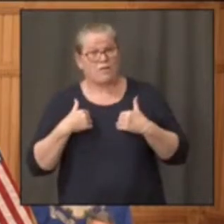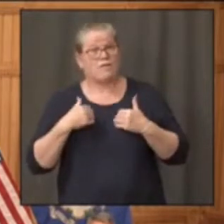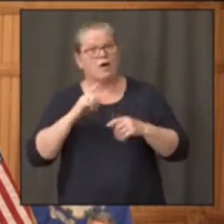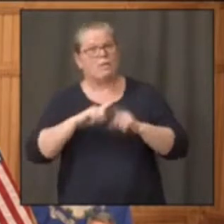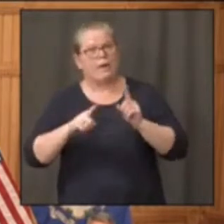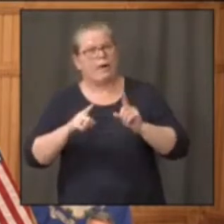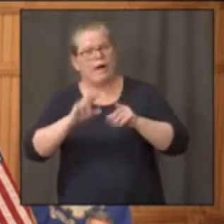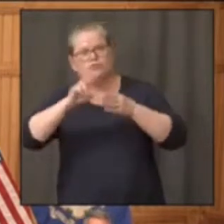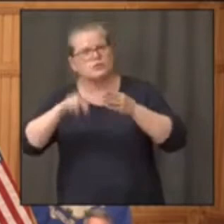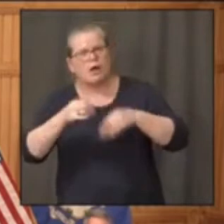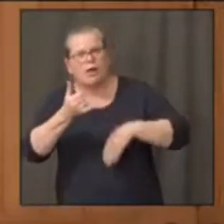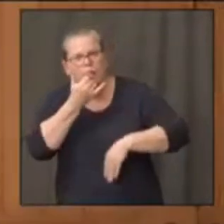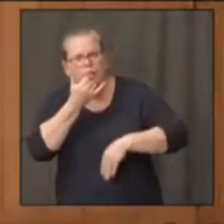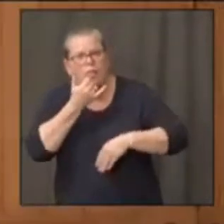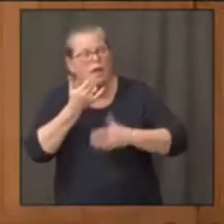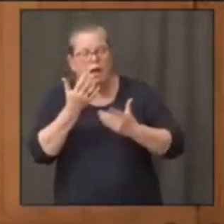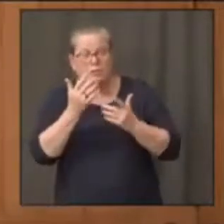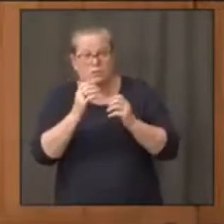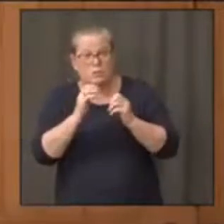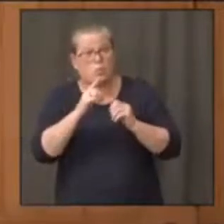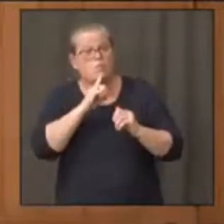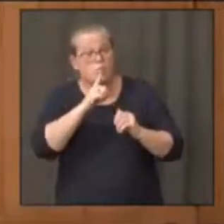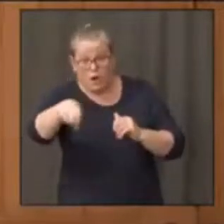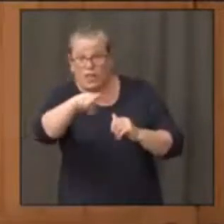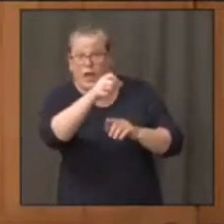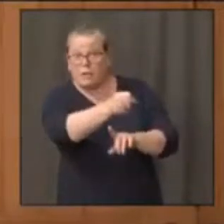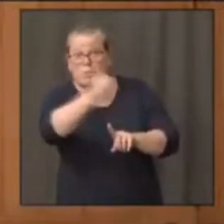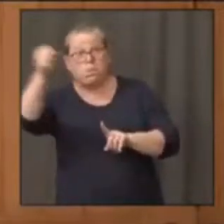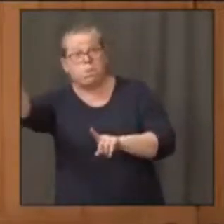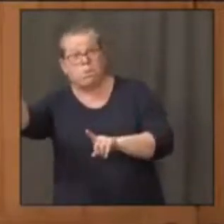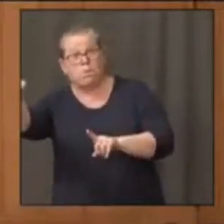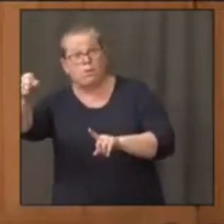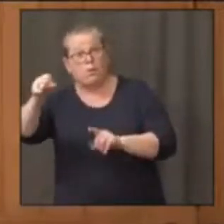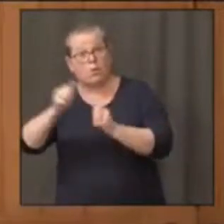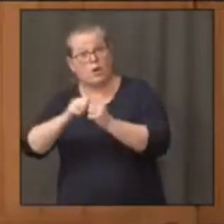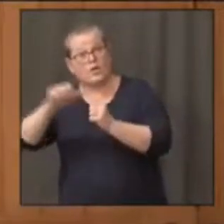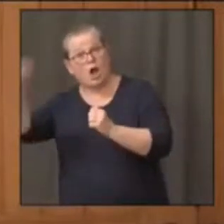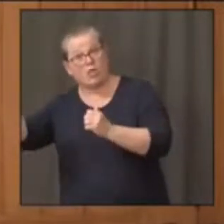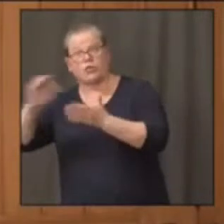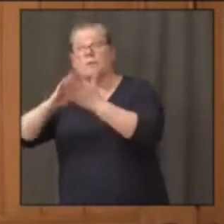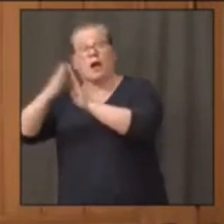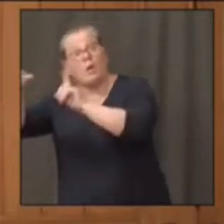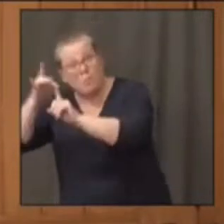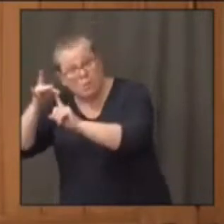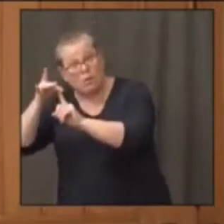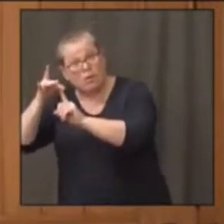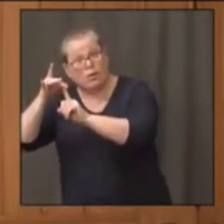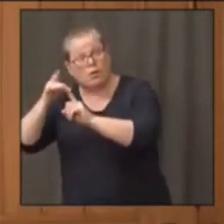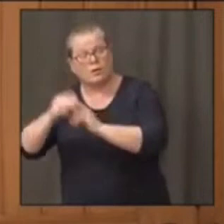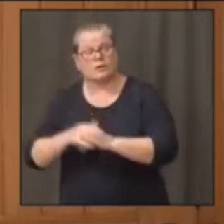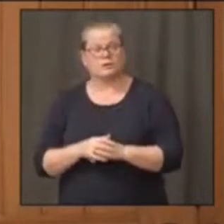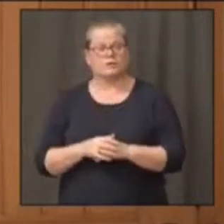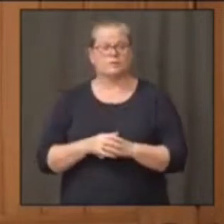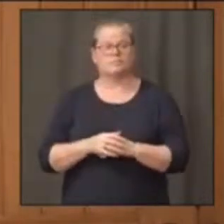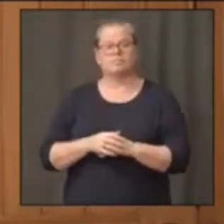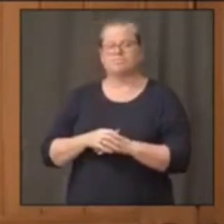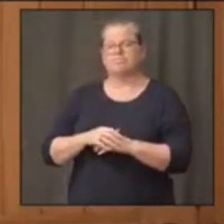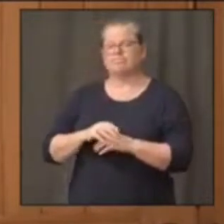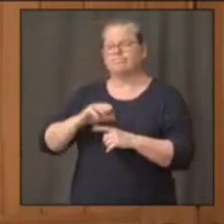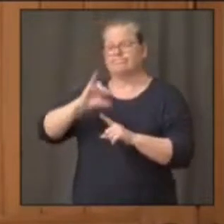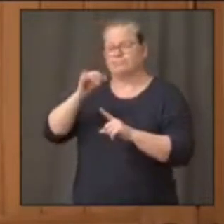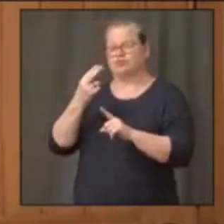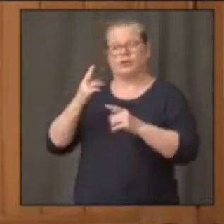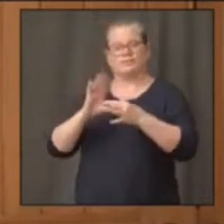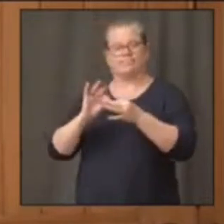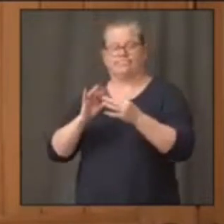Keith, as mentioned a moment ago, we don't have yet complete understanding from all of those cases, you know, what happened after that